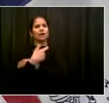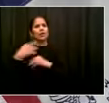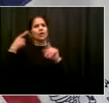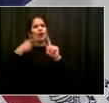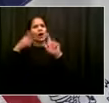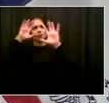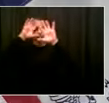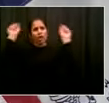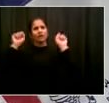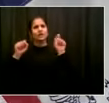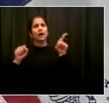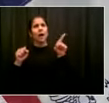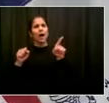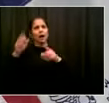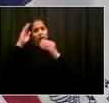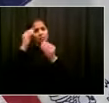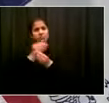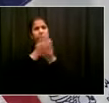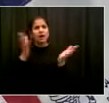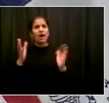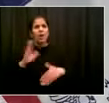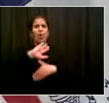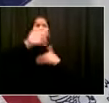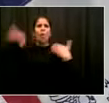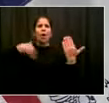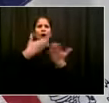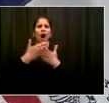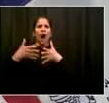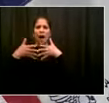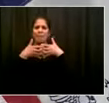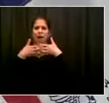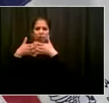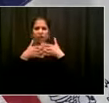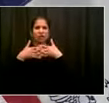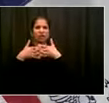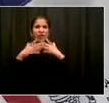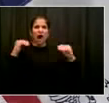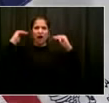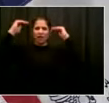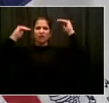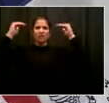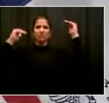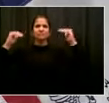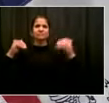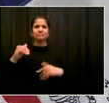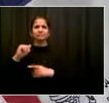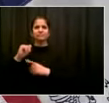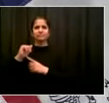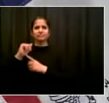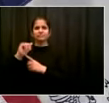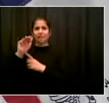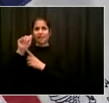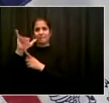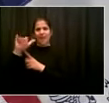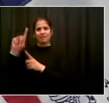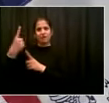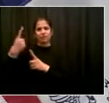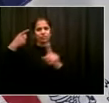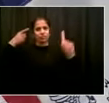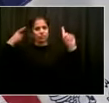all American adults be eligible by May 1st, which seems to move the timeline up. You'll recall I asked about